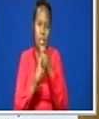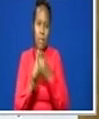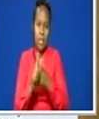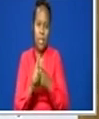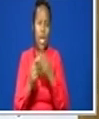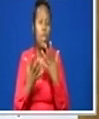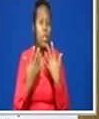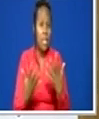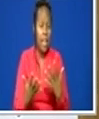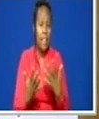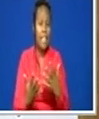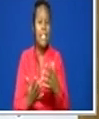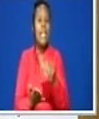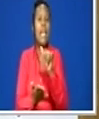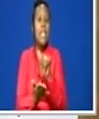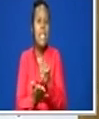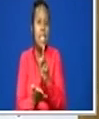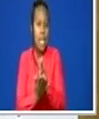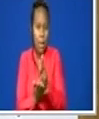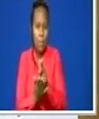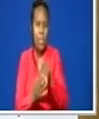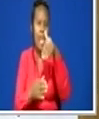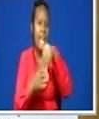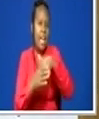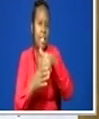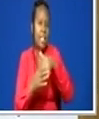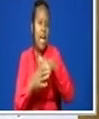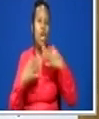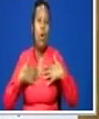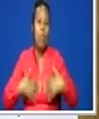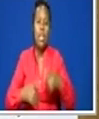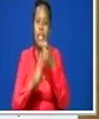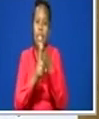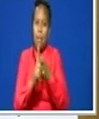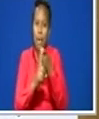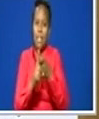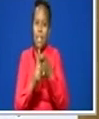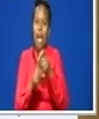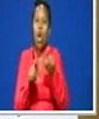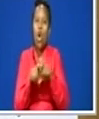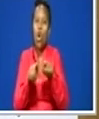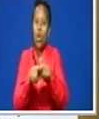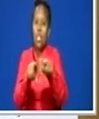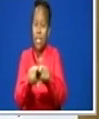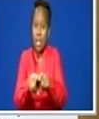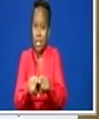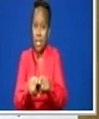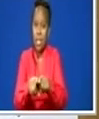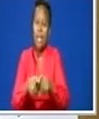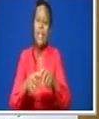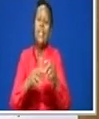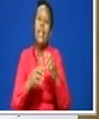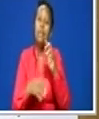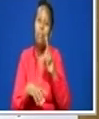are able to maintain their internal body temperatures constant despite the